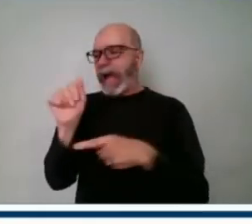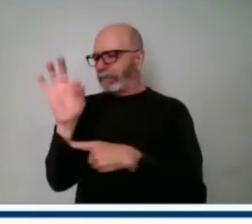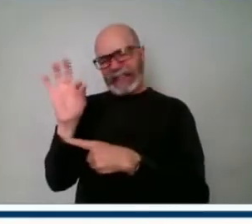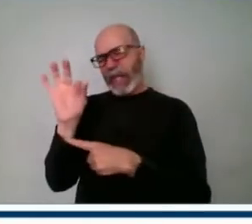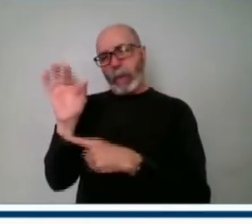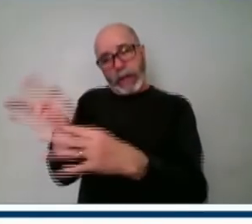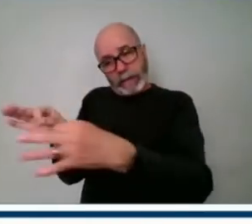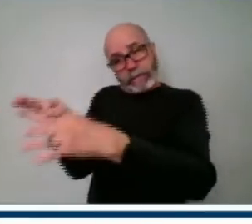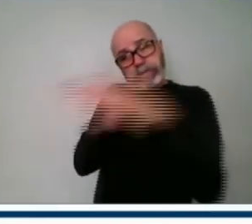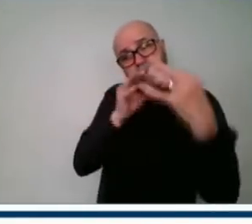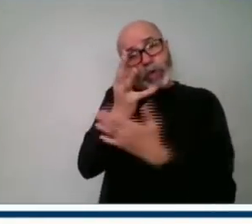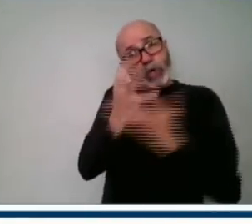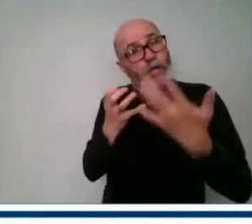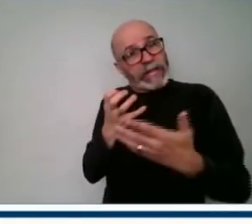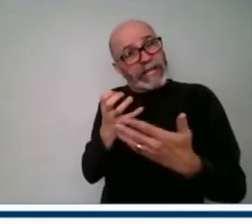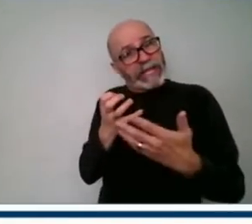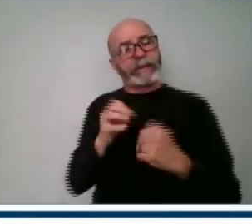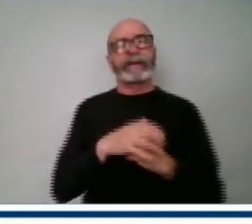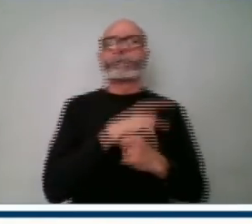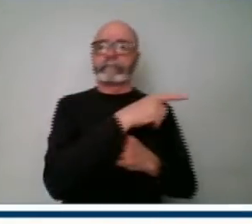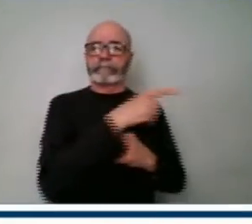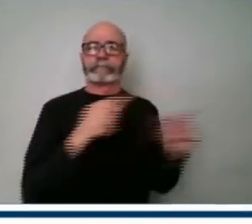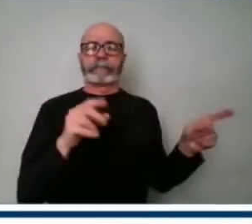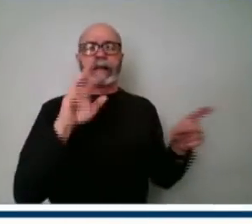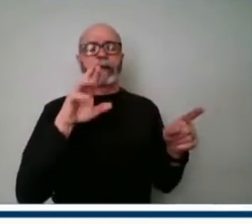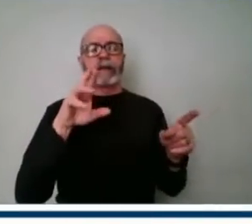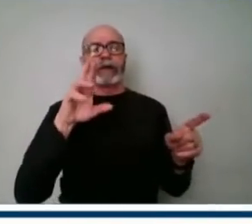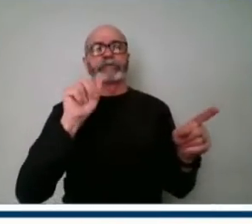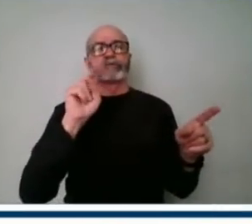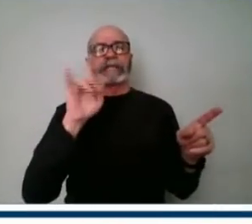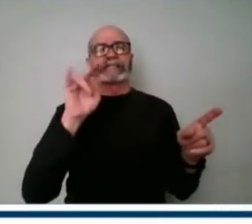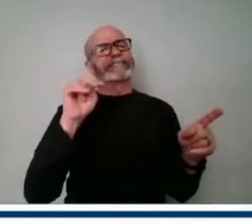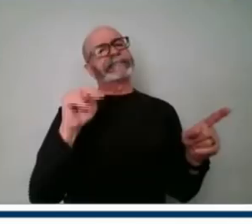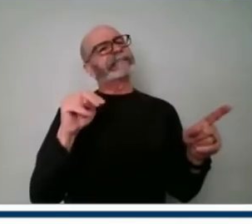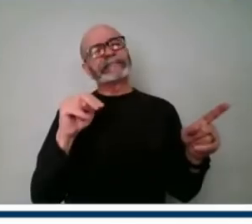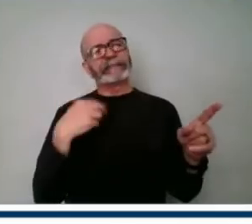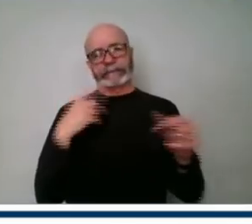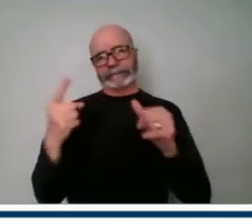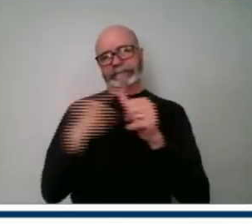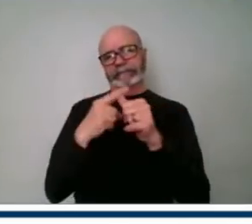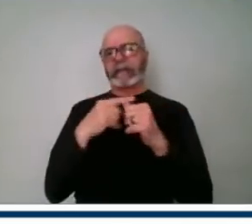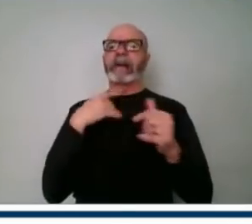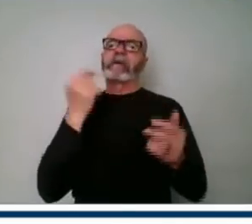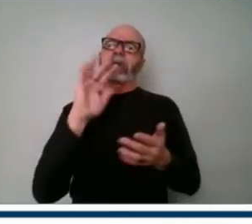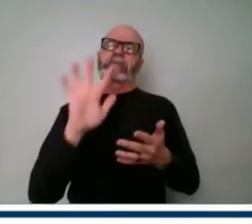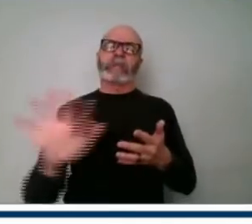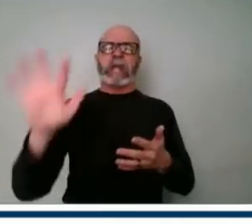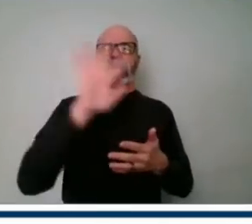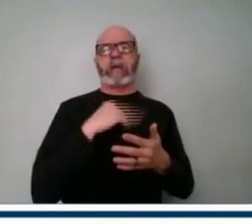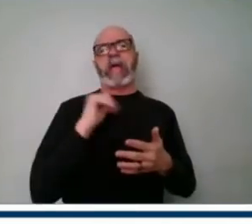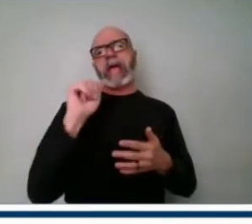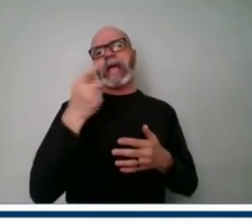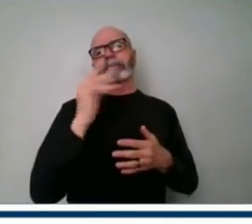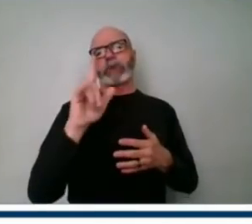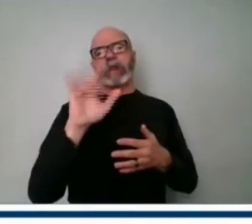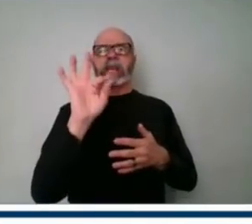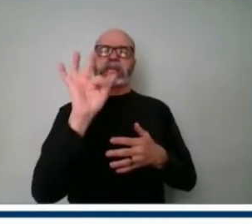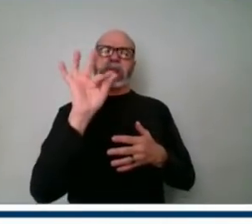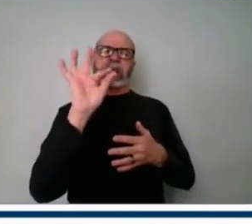putting a date that would be, in our view, the latest. So April 19th is the latest that we're looking at. But if